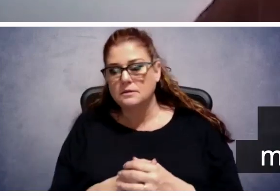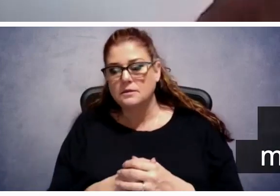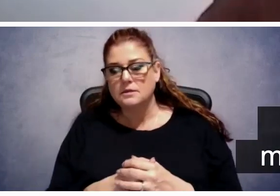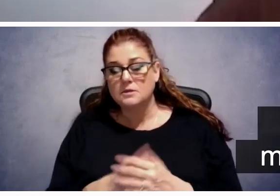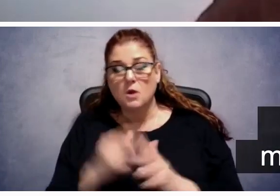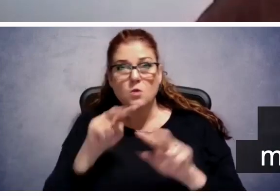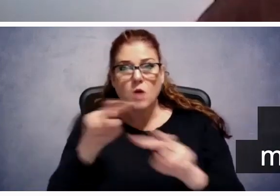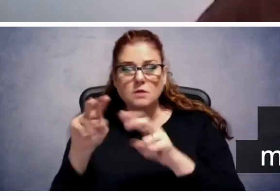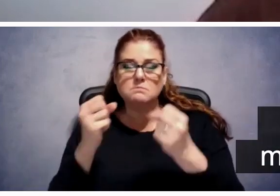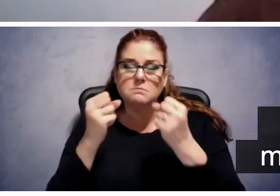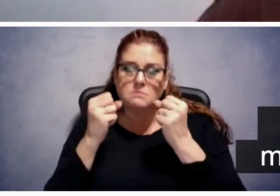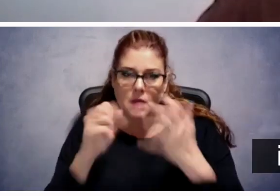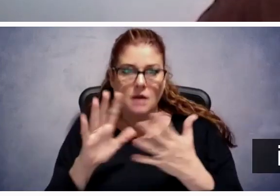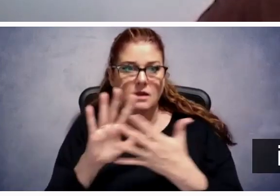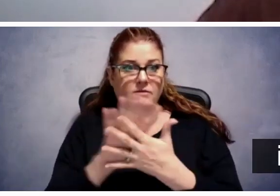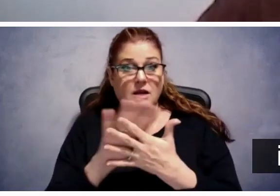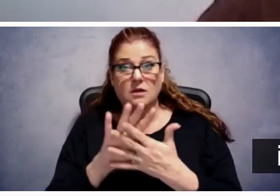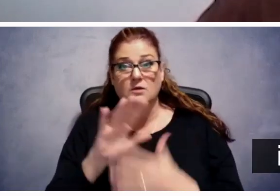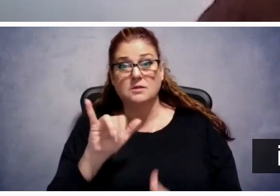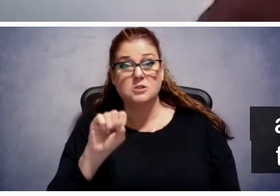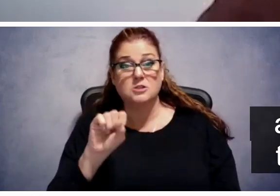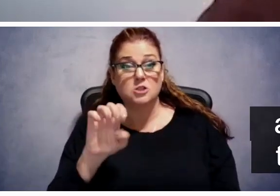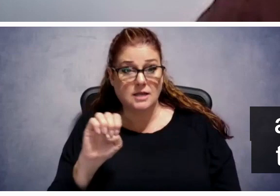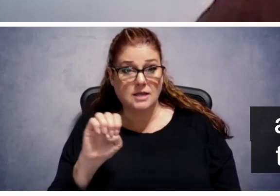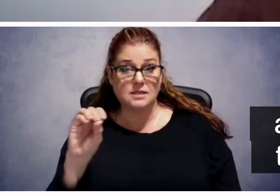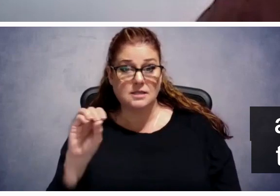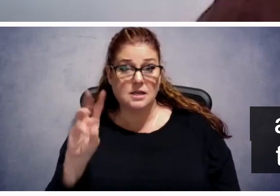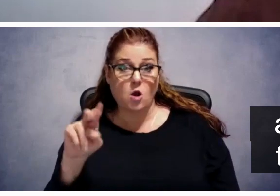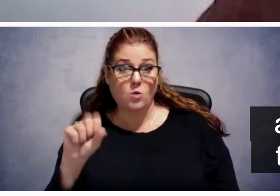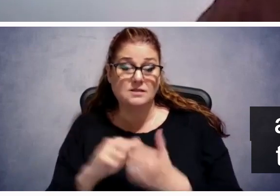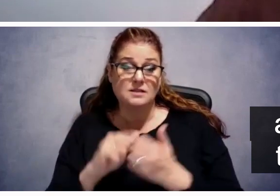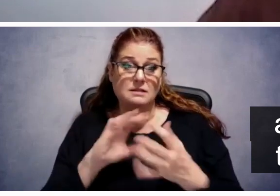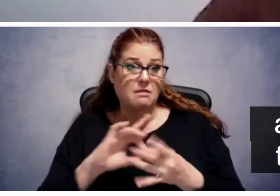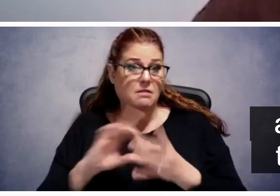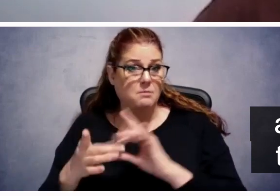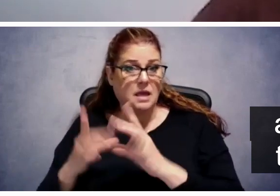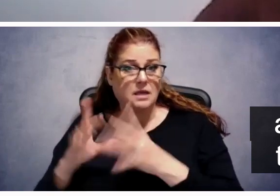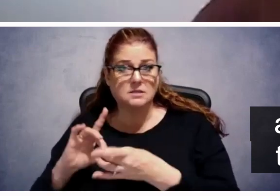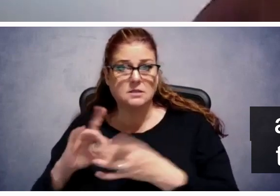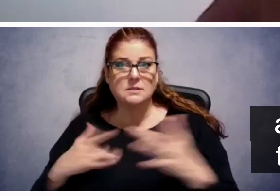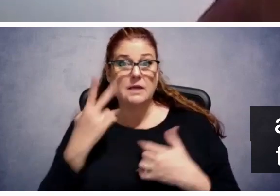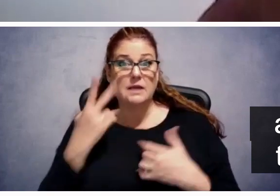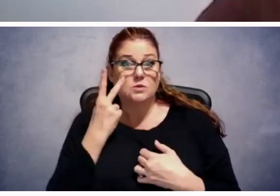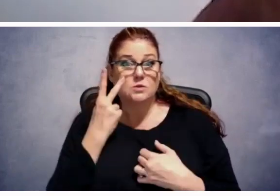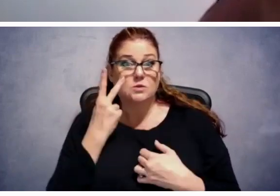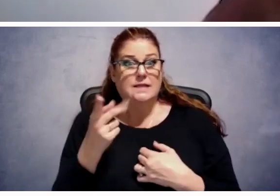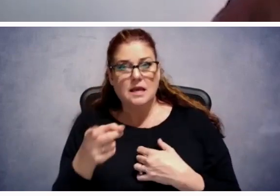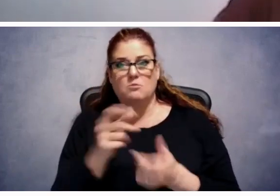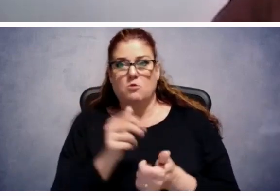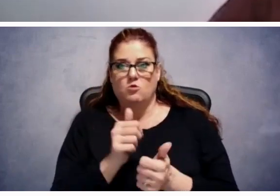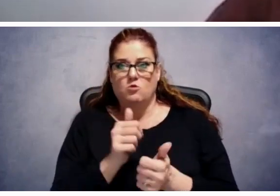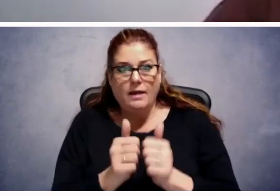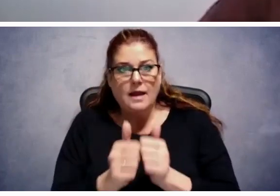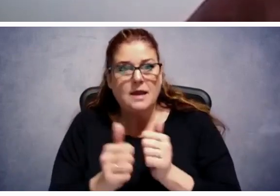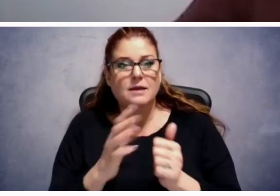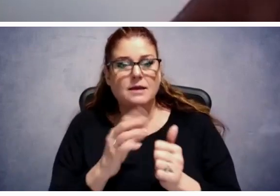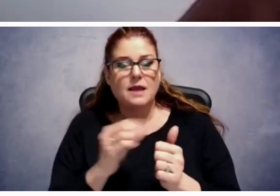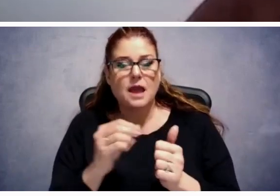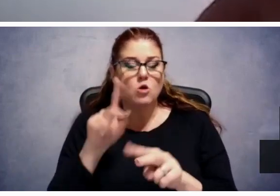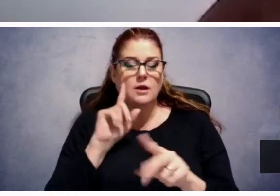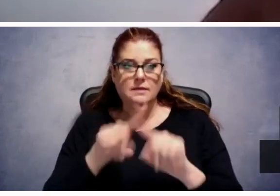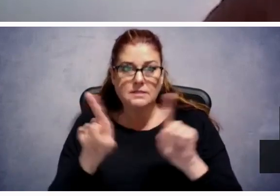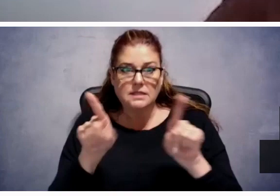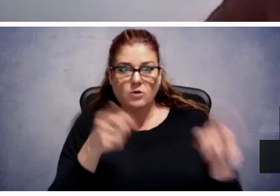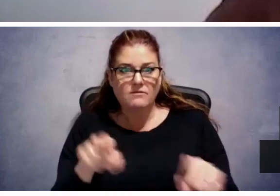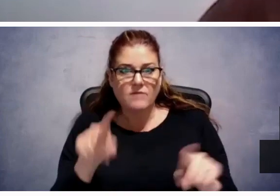so many videos of Jesse Owens in the Olympics, and that was really exciting to see him actually running and to look at the different